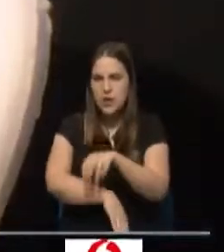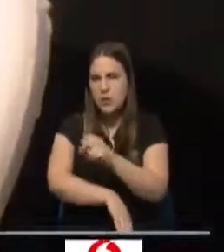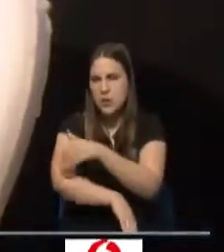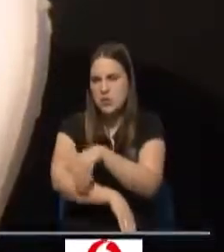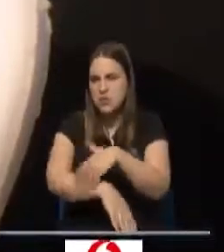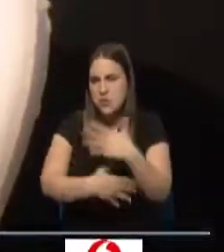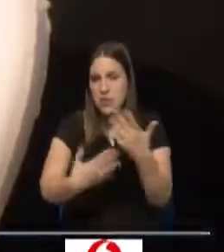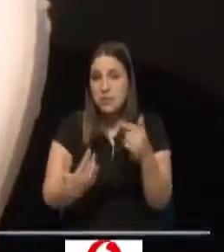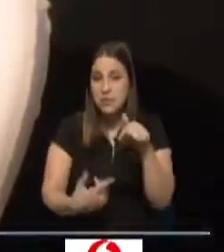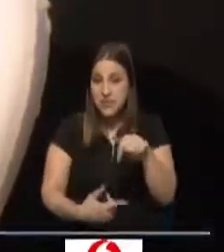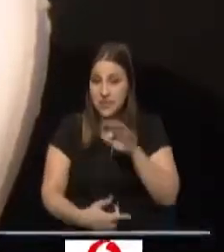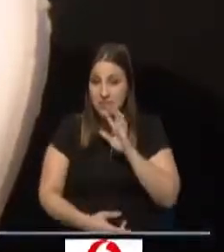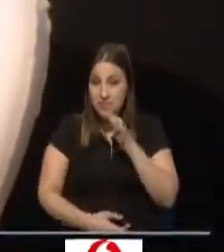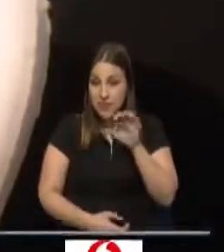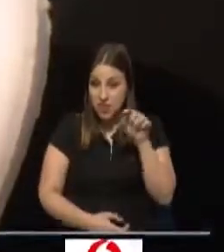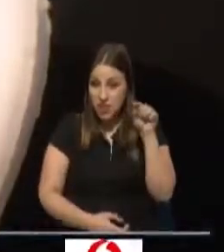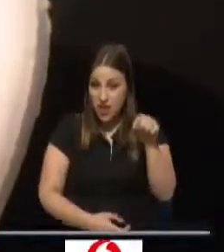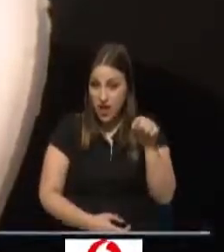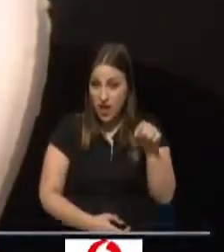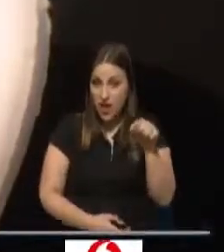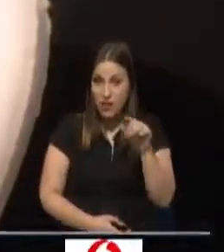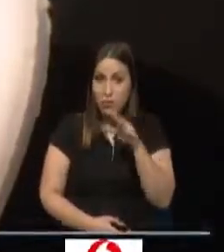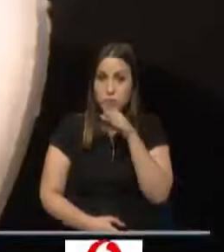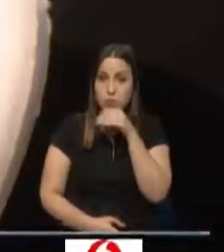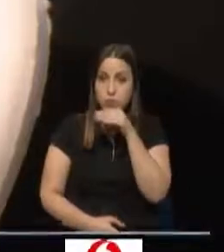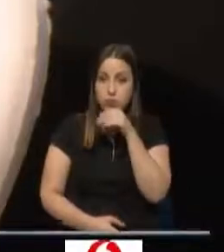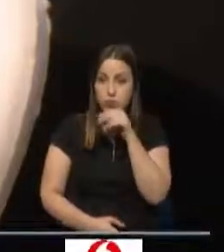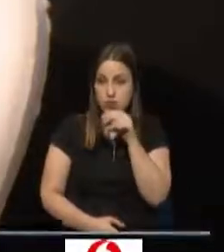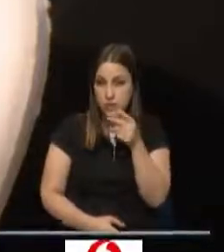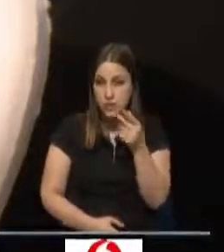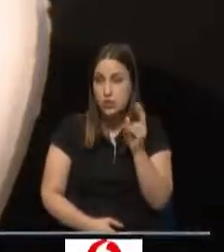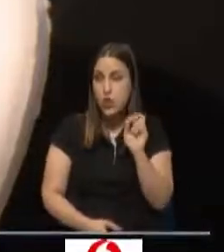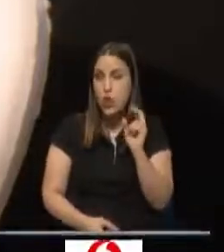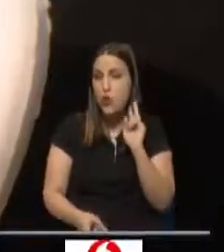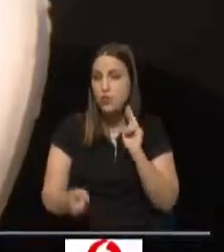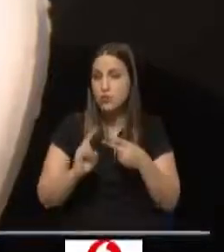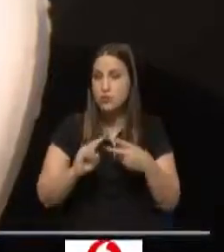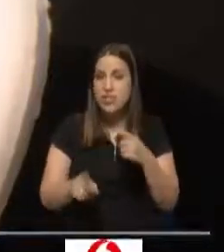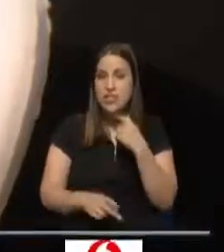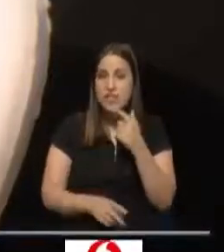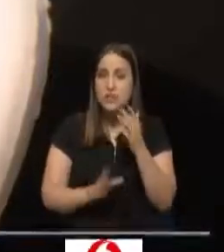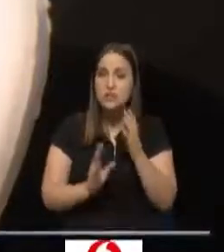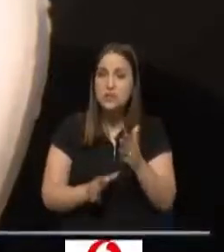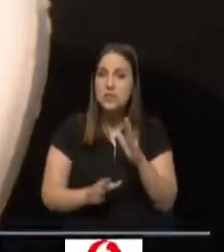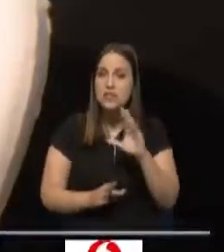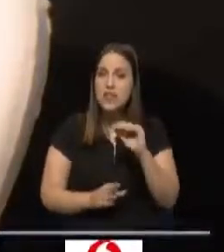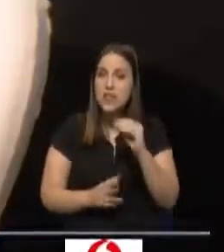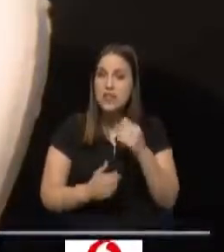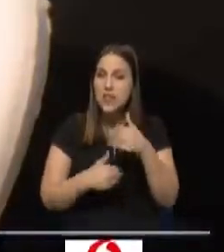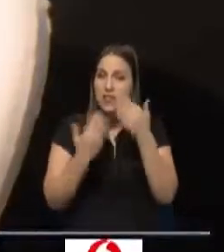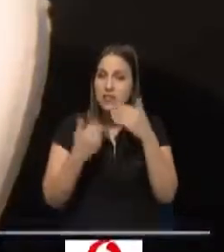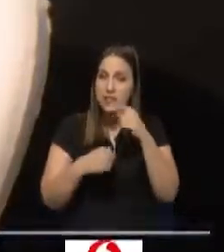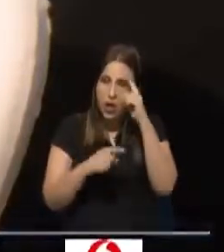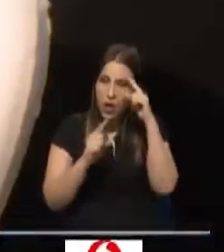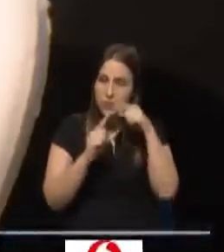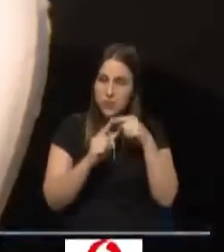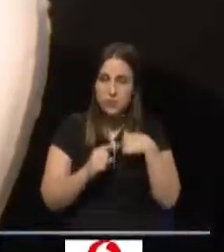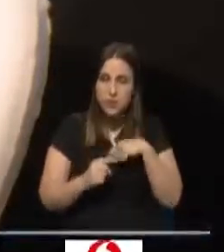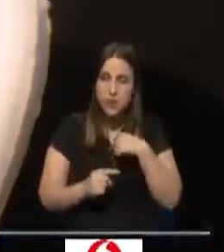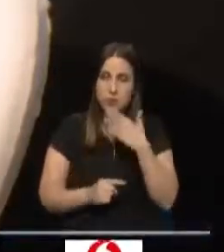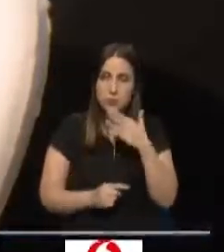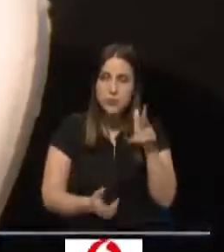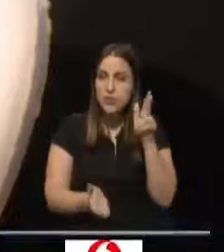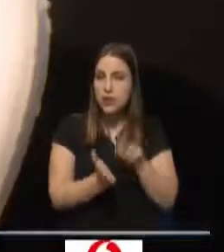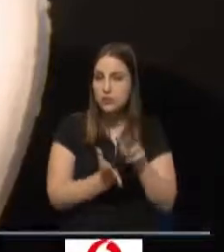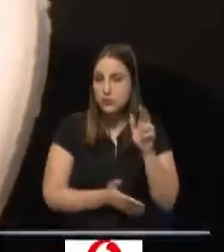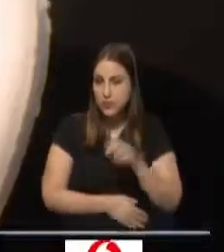breakdown outside of the home or in a public thoroughfare, there are some people that say that